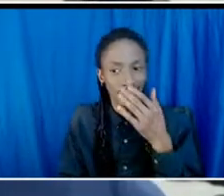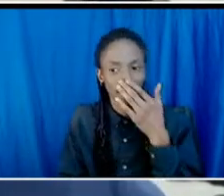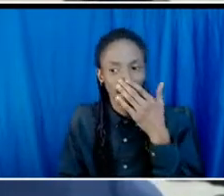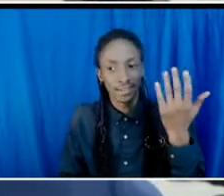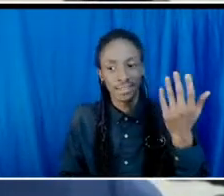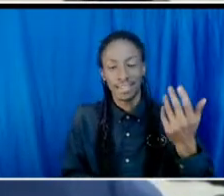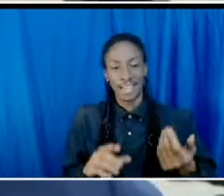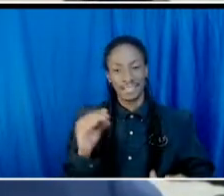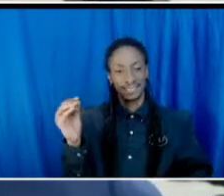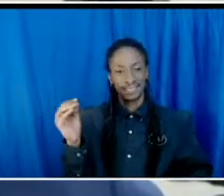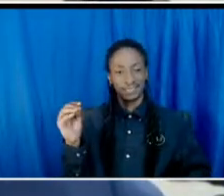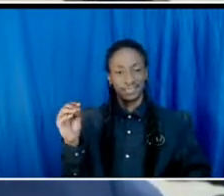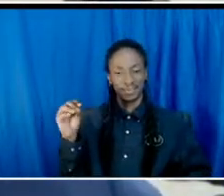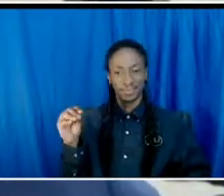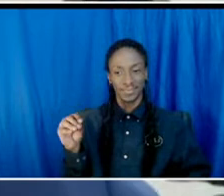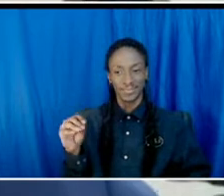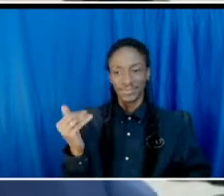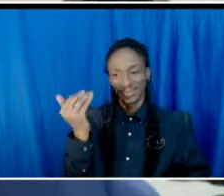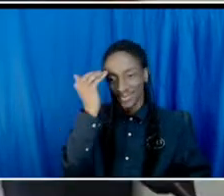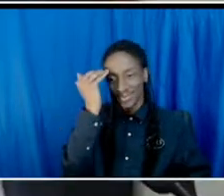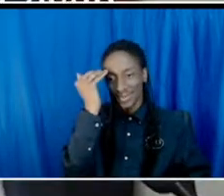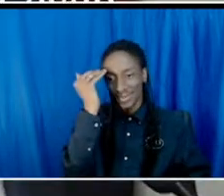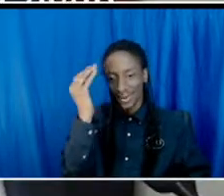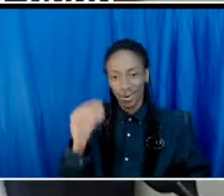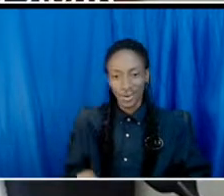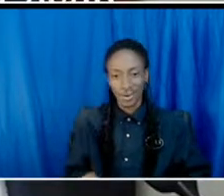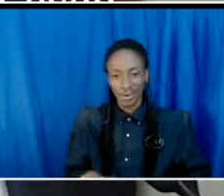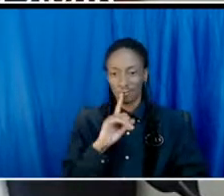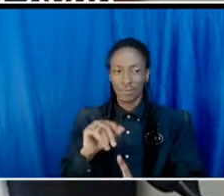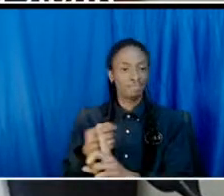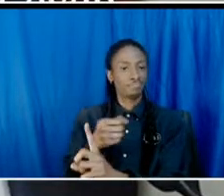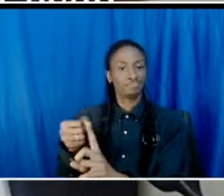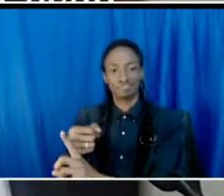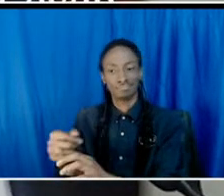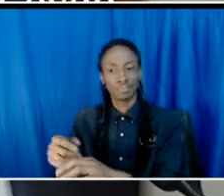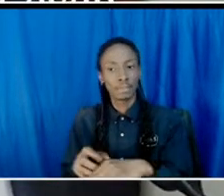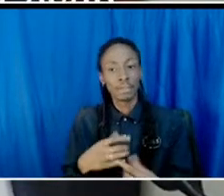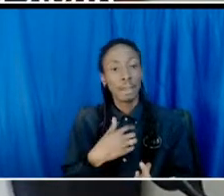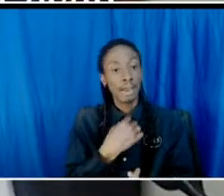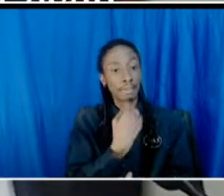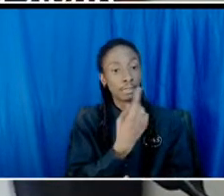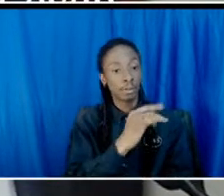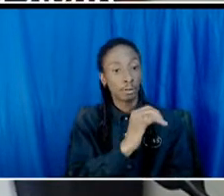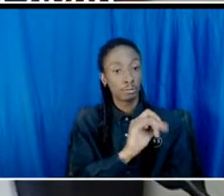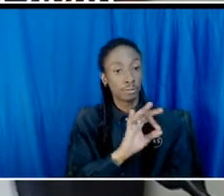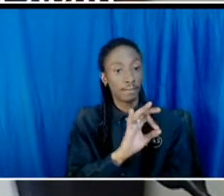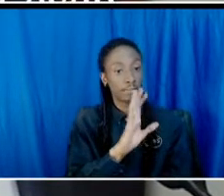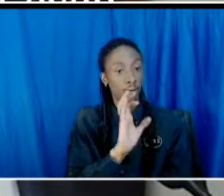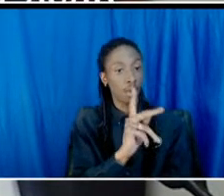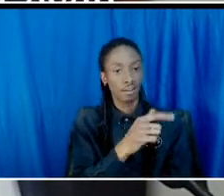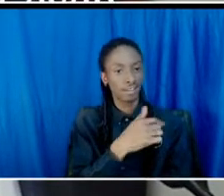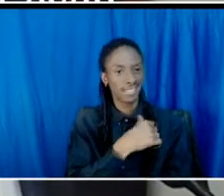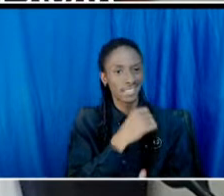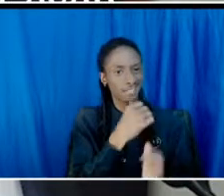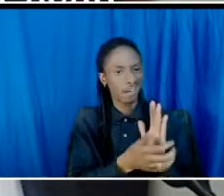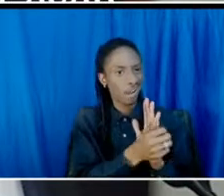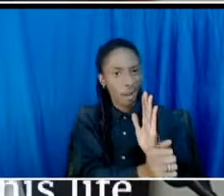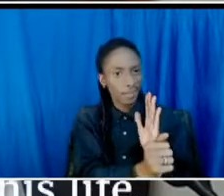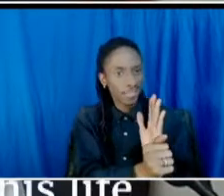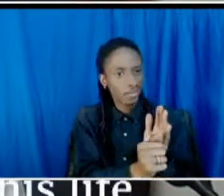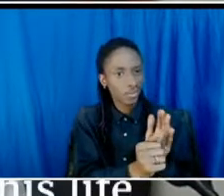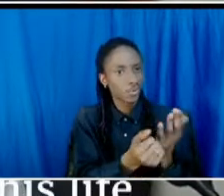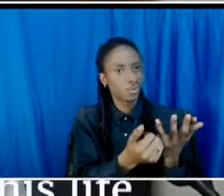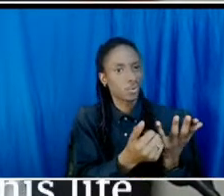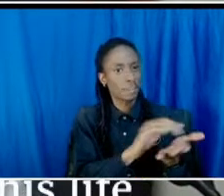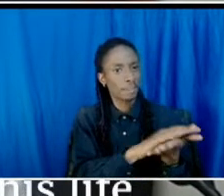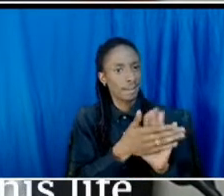and really clobber him. I made the point that Jeff Clark is not even competent to serve as the Attorney General.